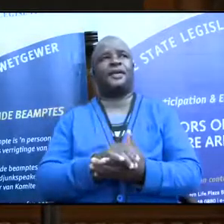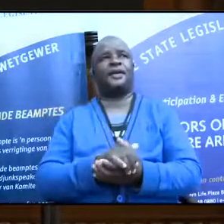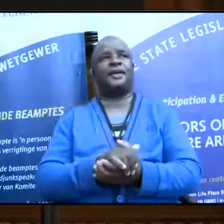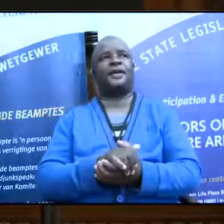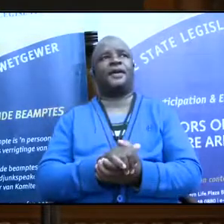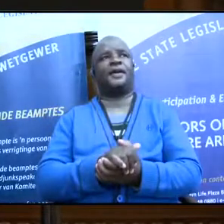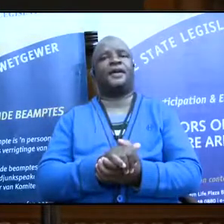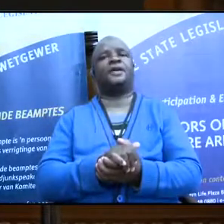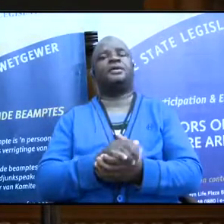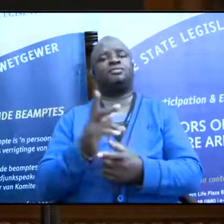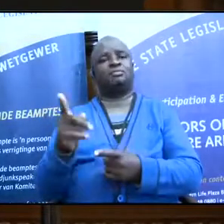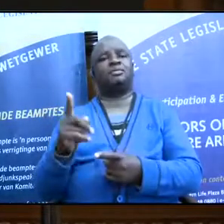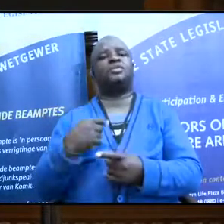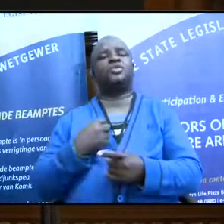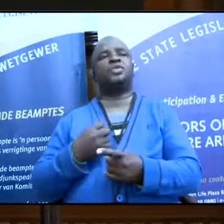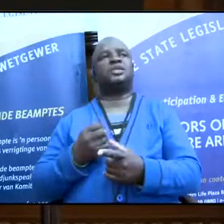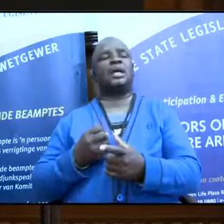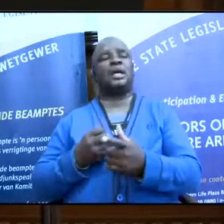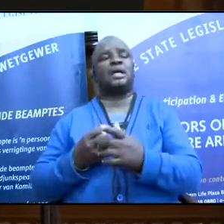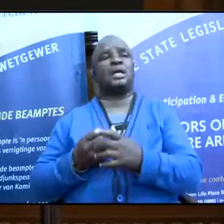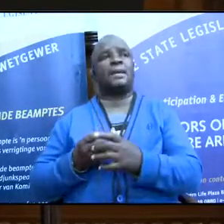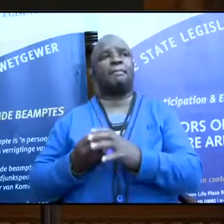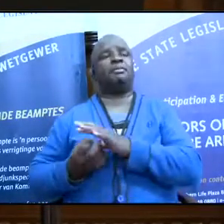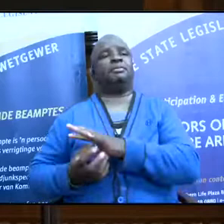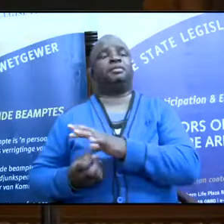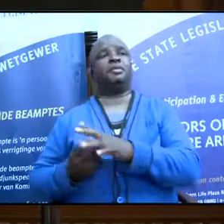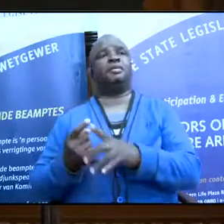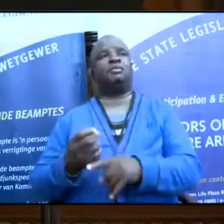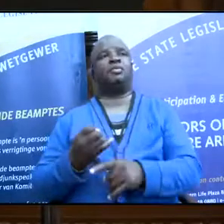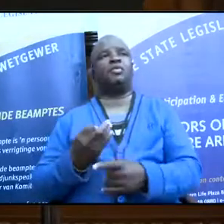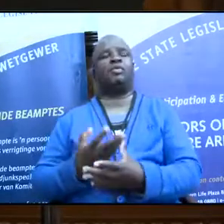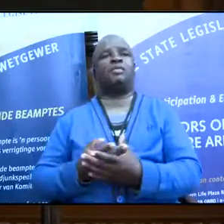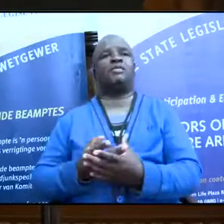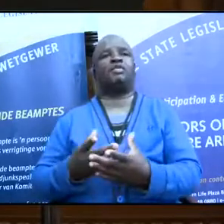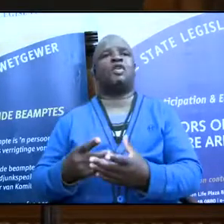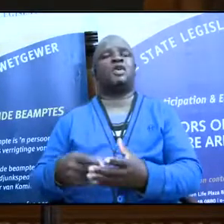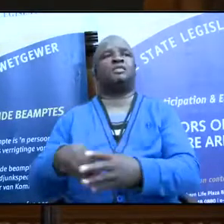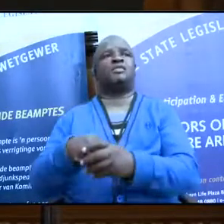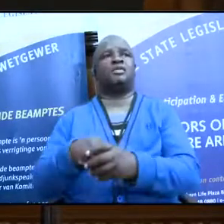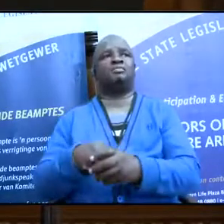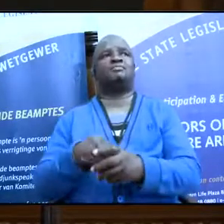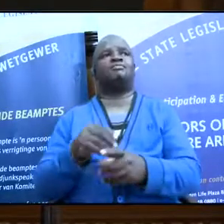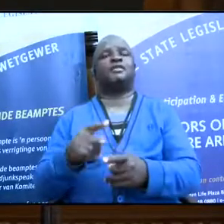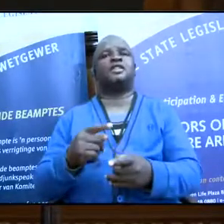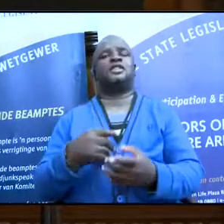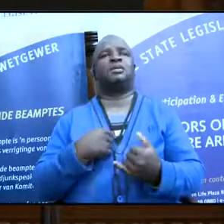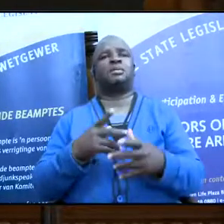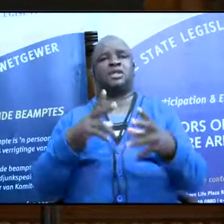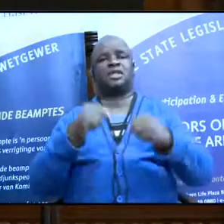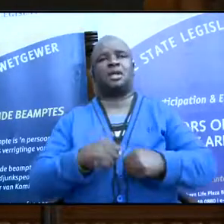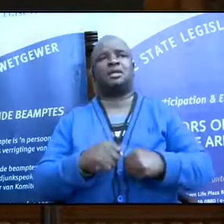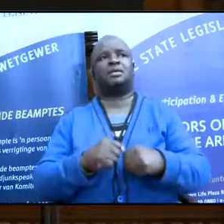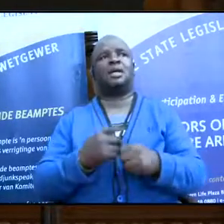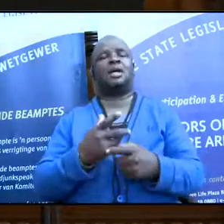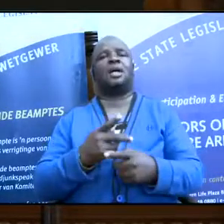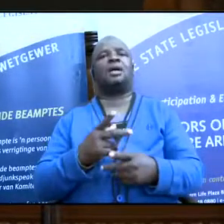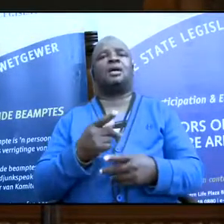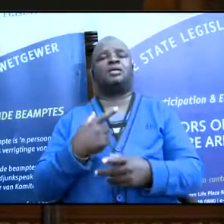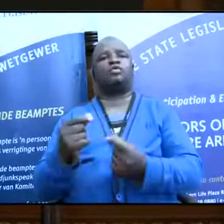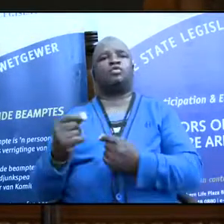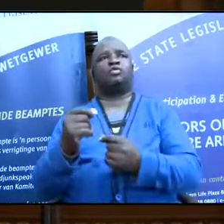have been very willing to engage and agree that we should hold this workers parliament on this day